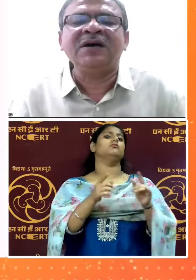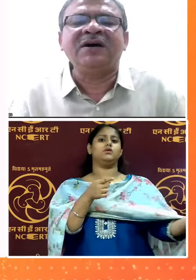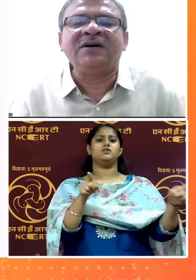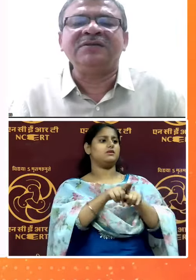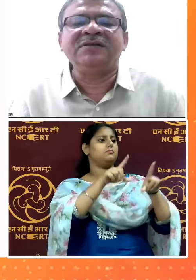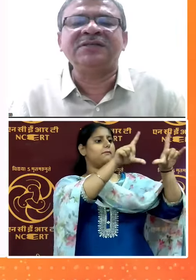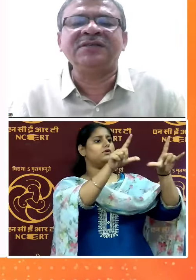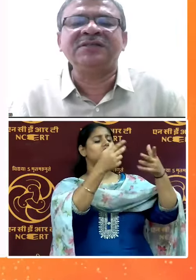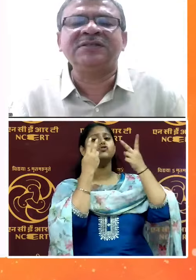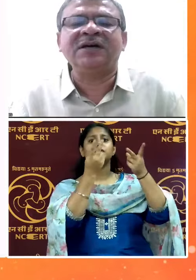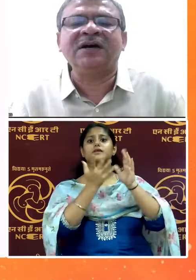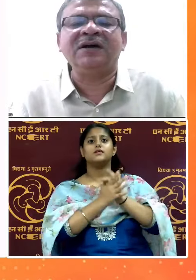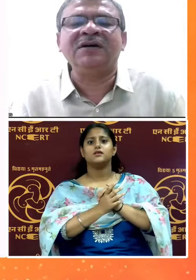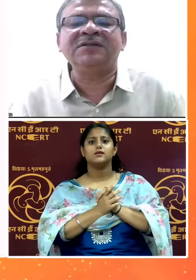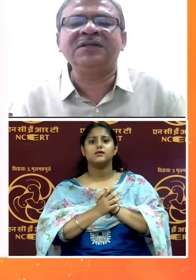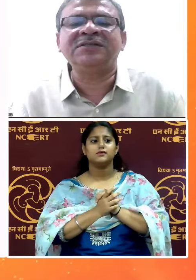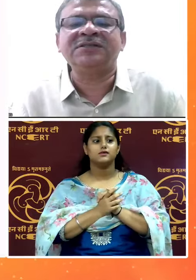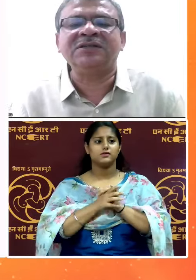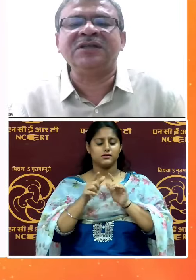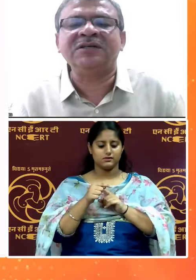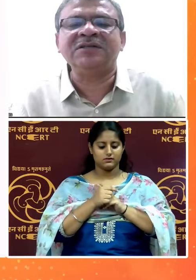picture. This is